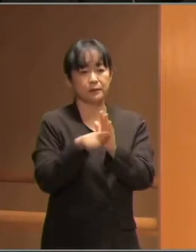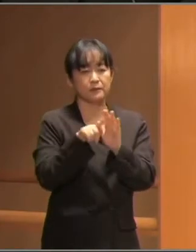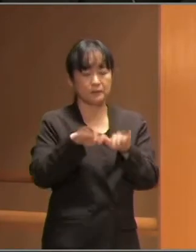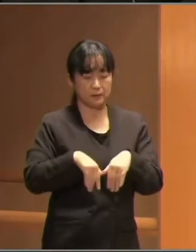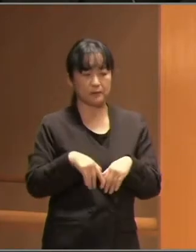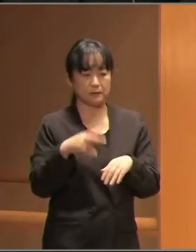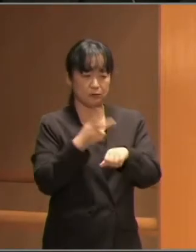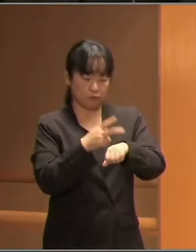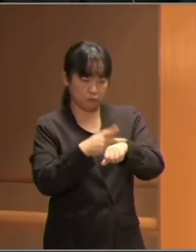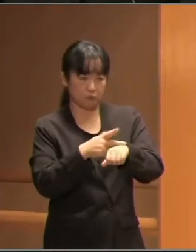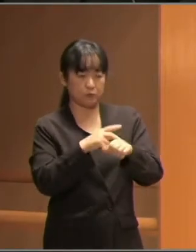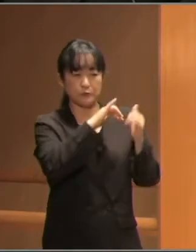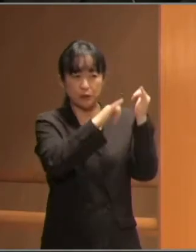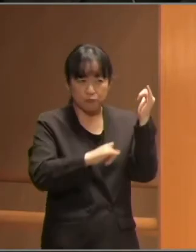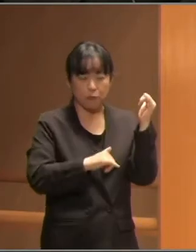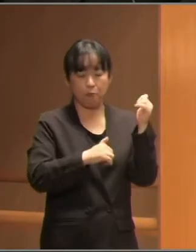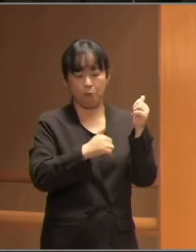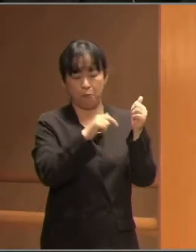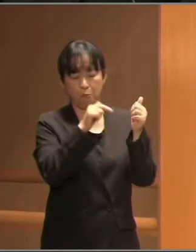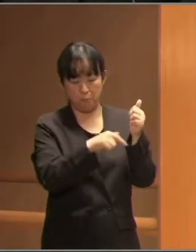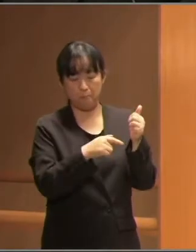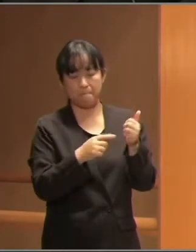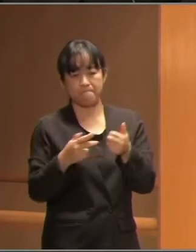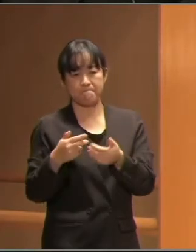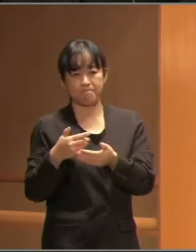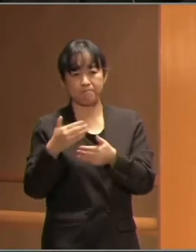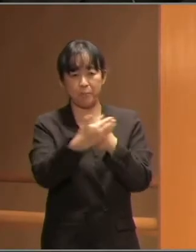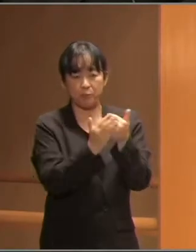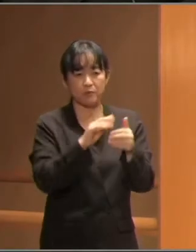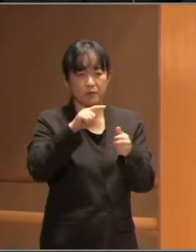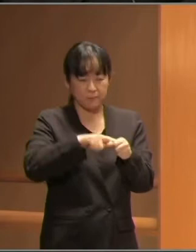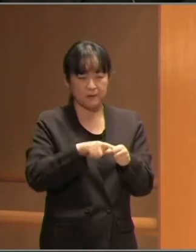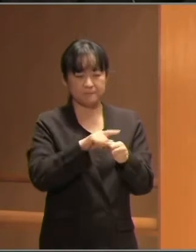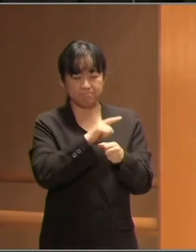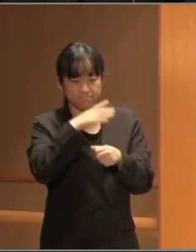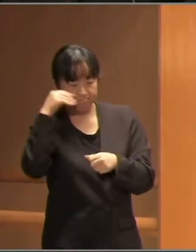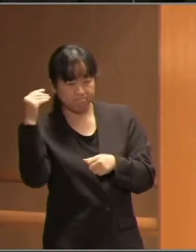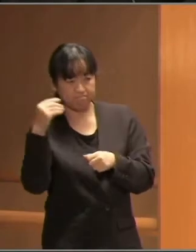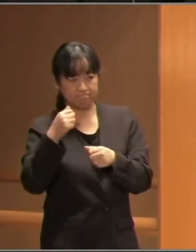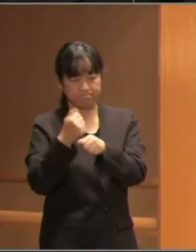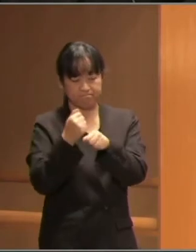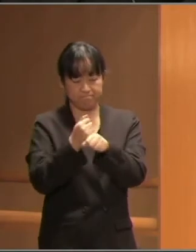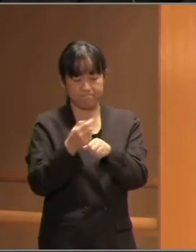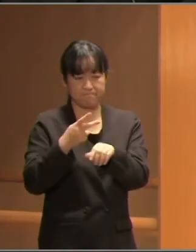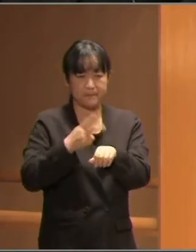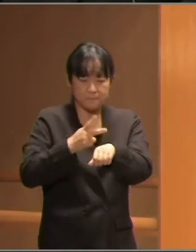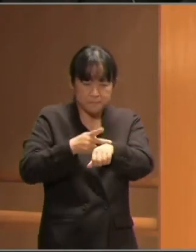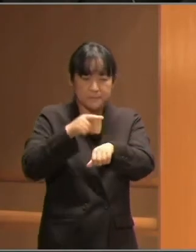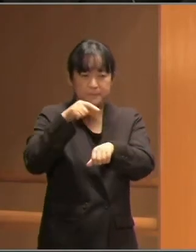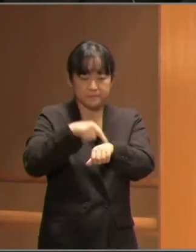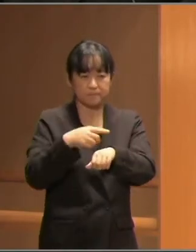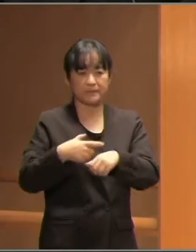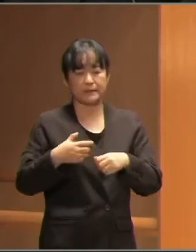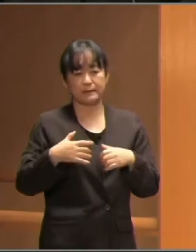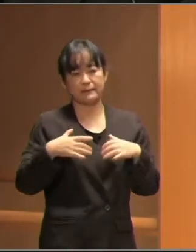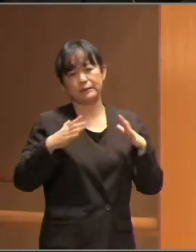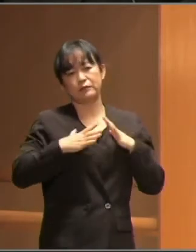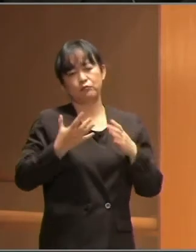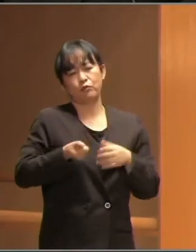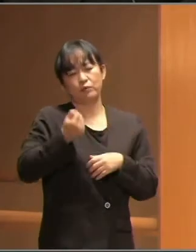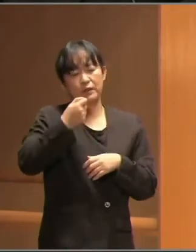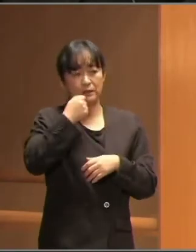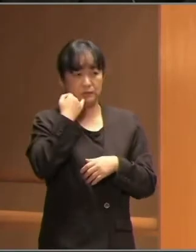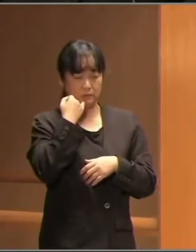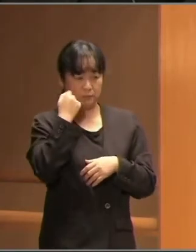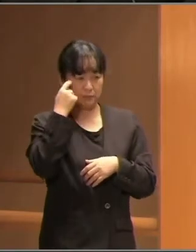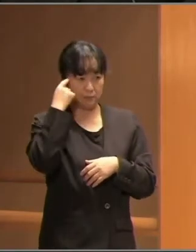various technologies were developed and excellent productions were achieved. We can be proud of its history. The